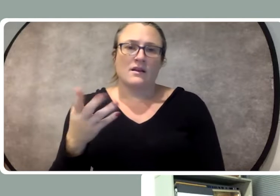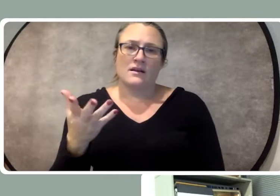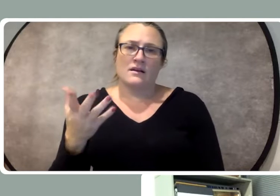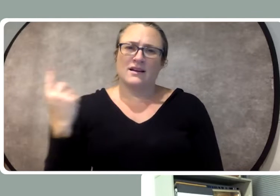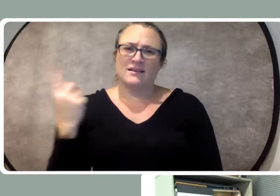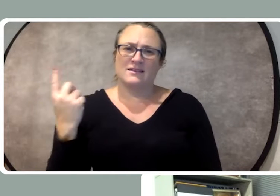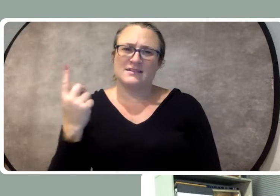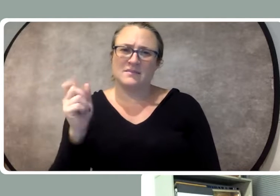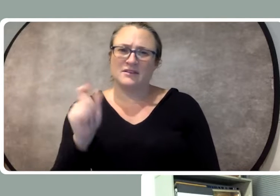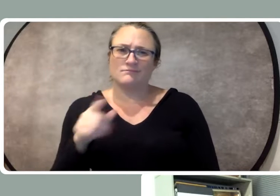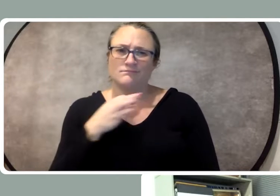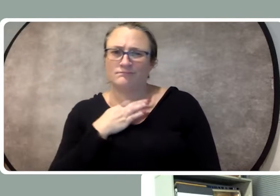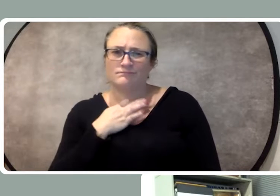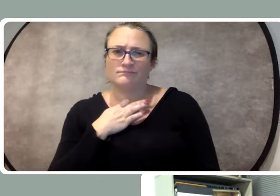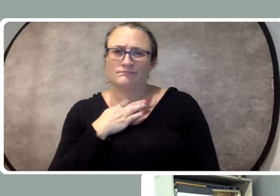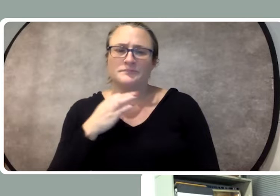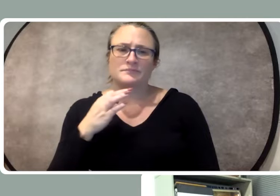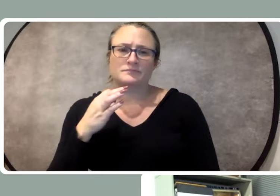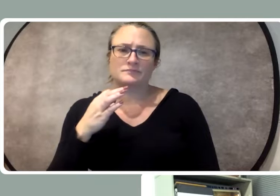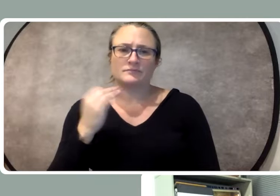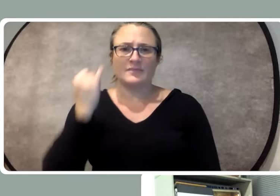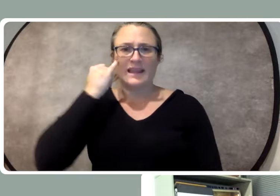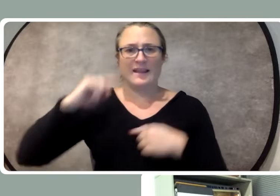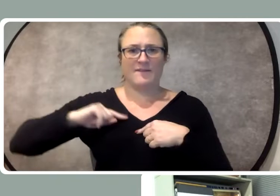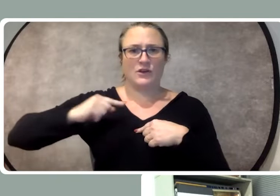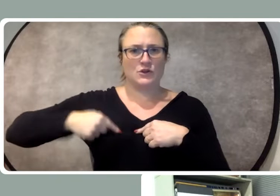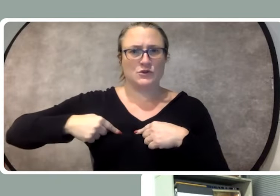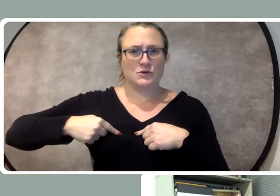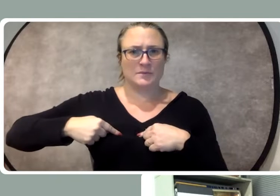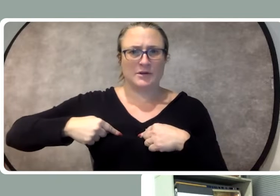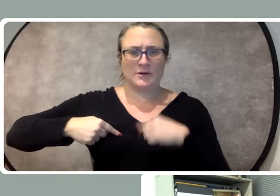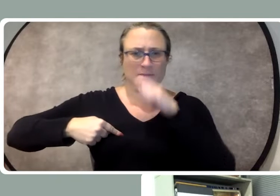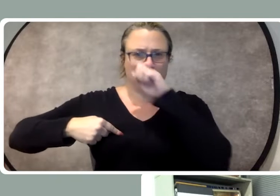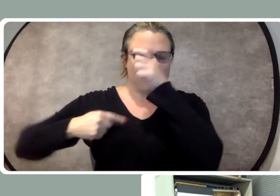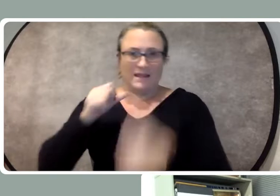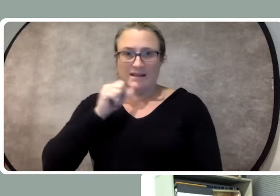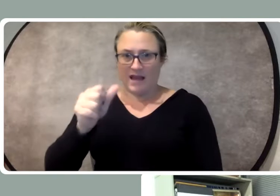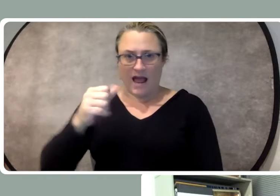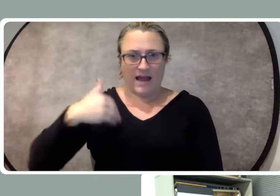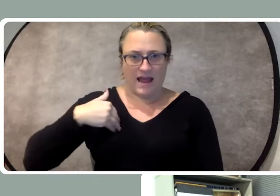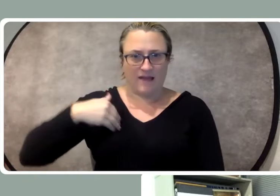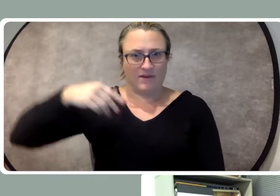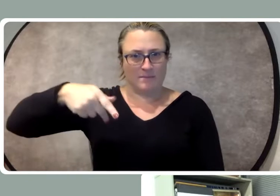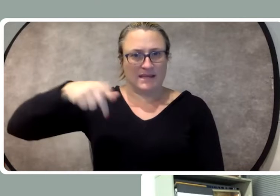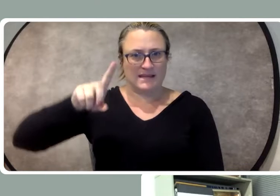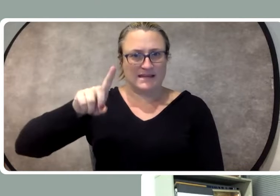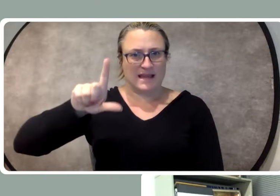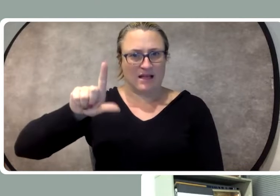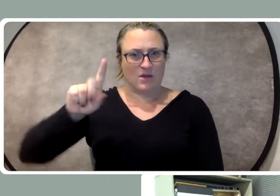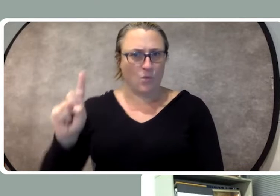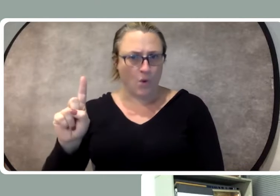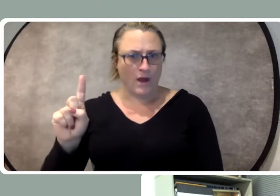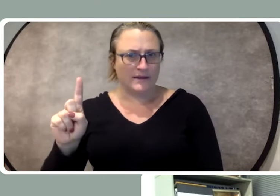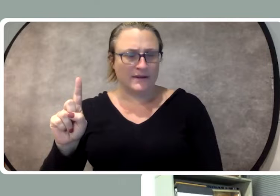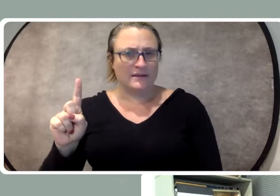was asking if the tumor doesn't test positive for PD-L1, does that mean you